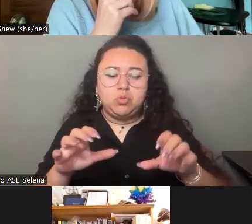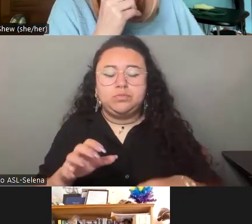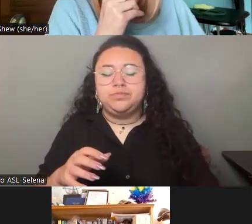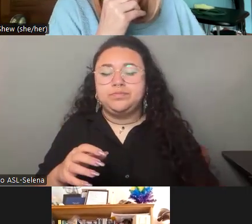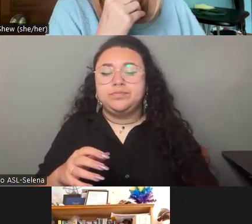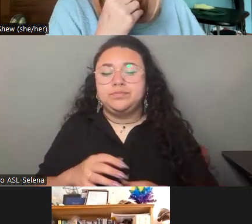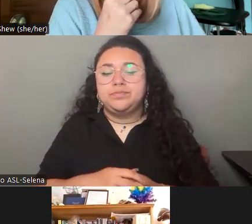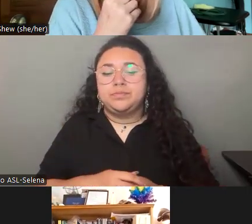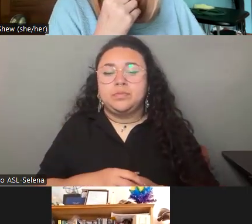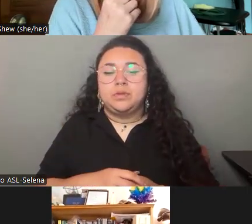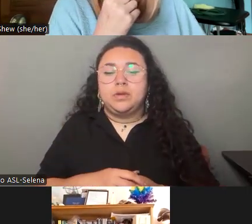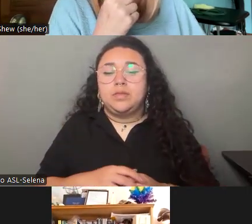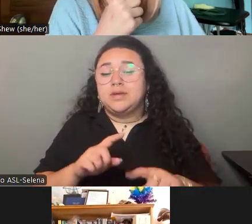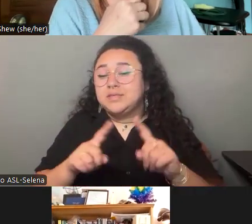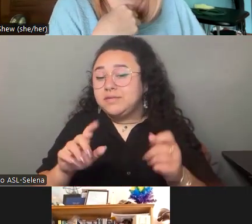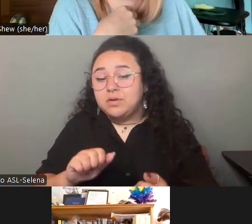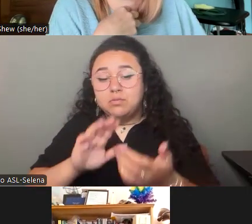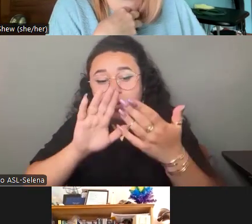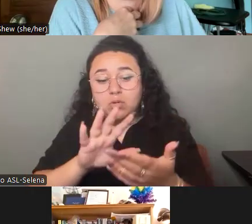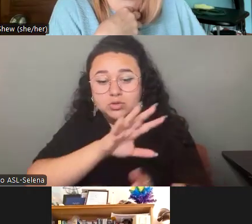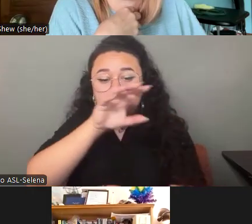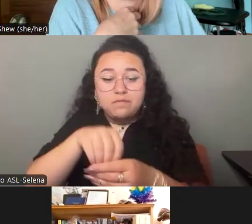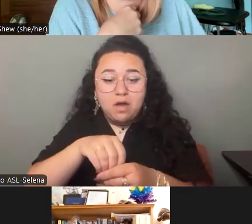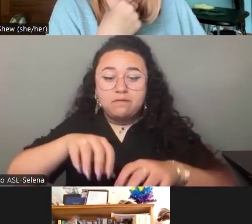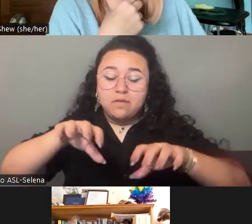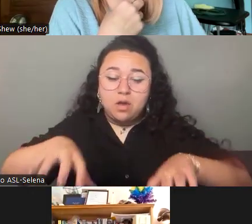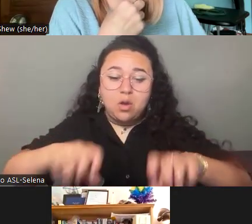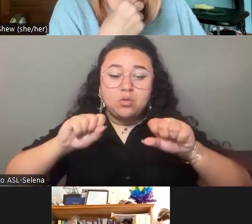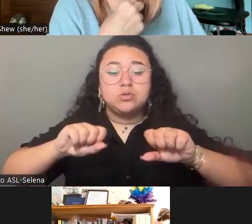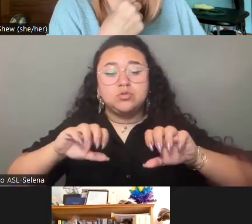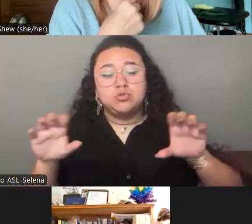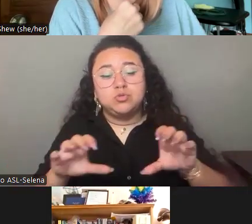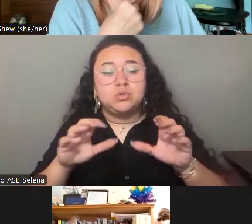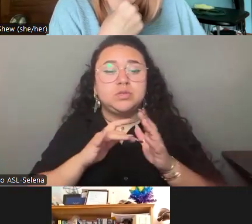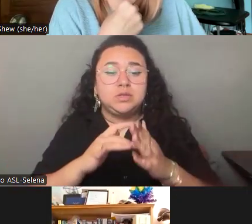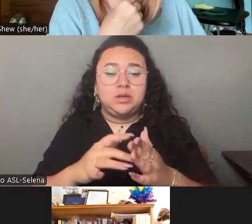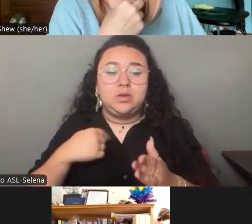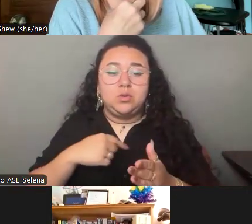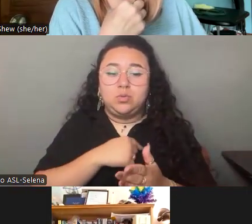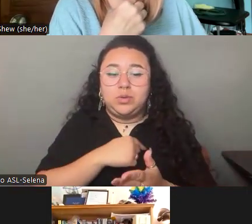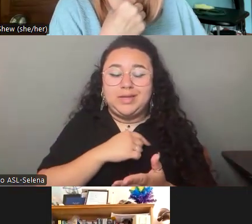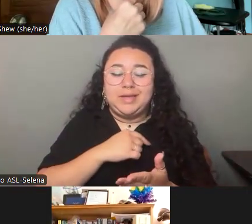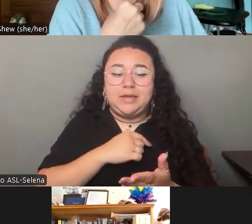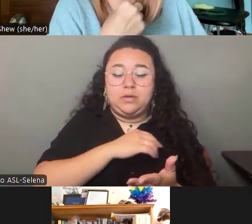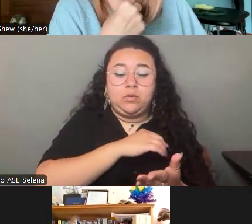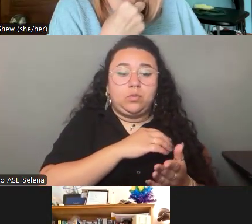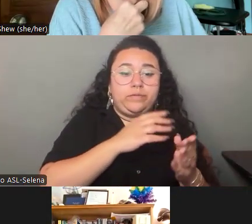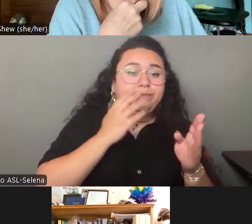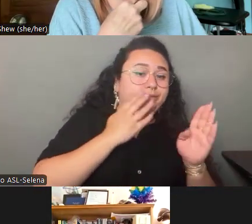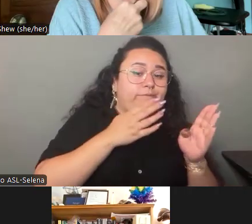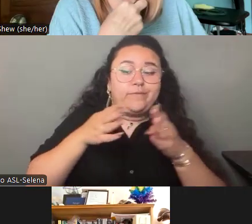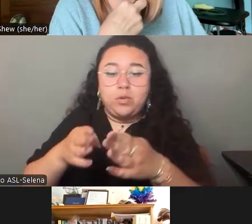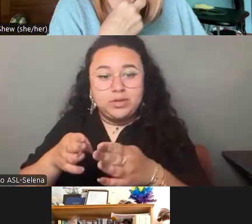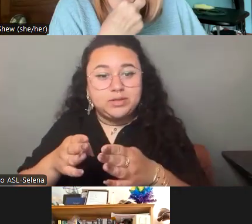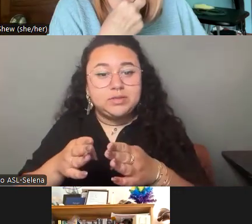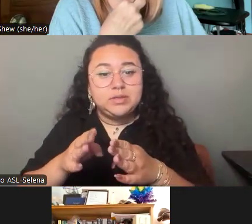of being and thinking about these things. When we recenter expertise in these cases, when we think differently about who gets to be a knower and who